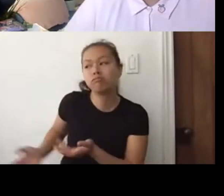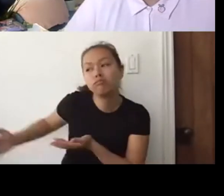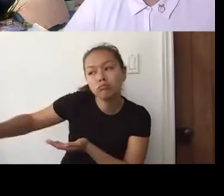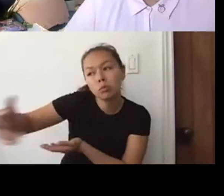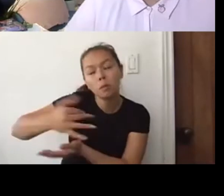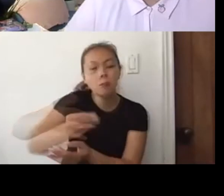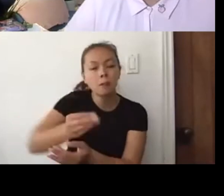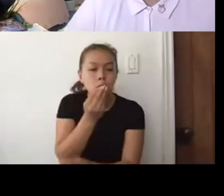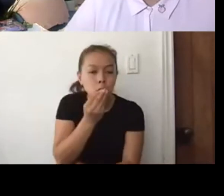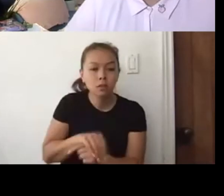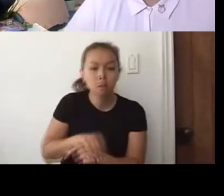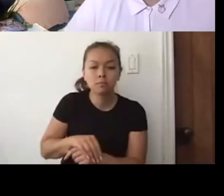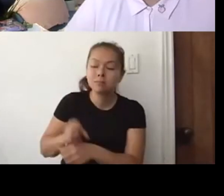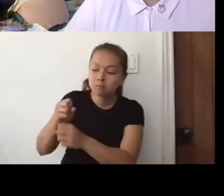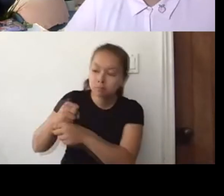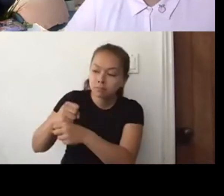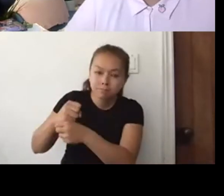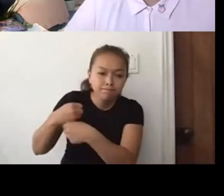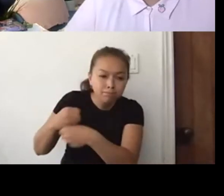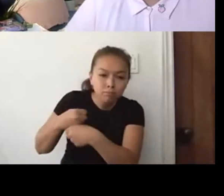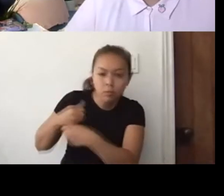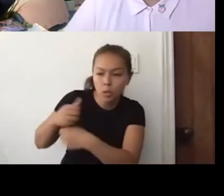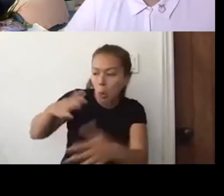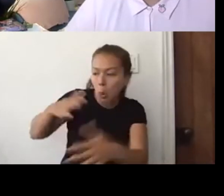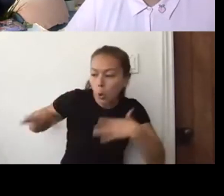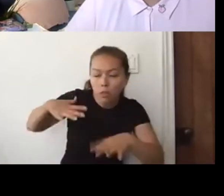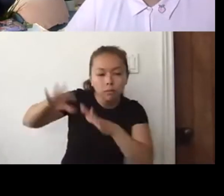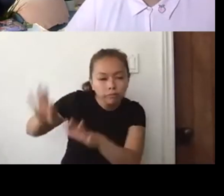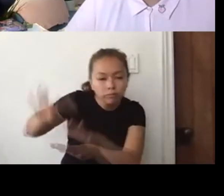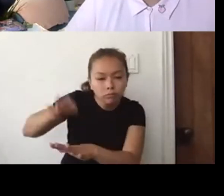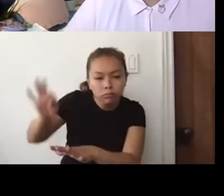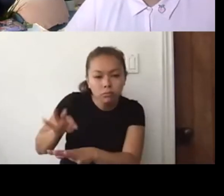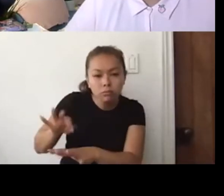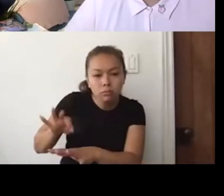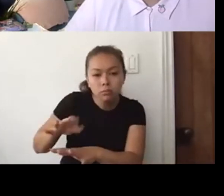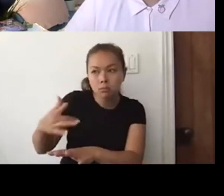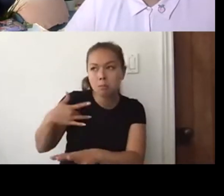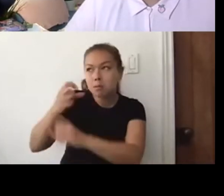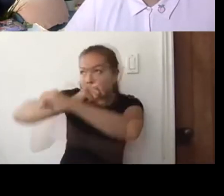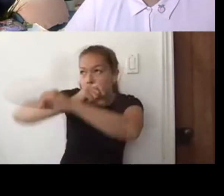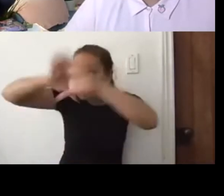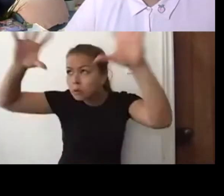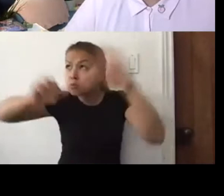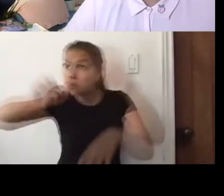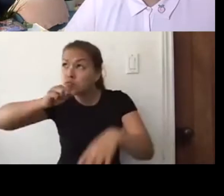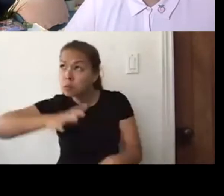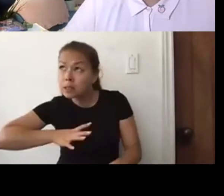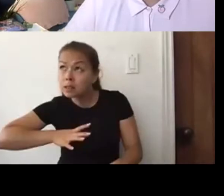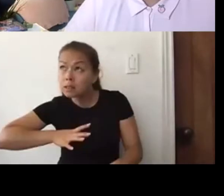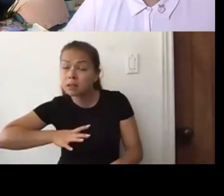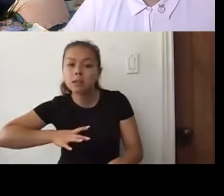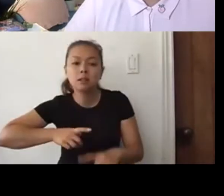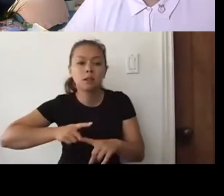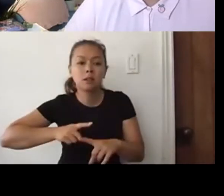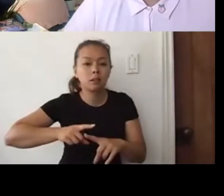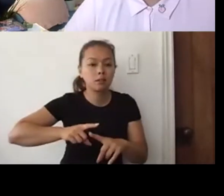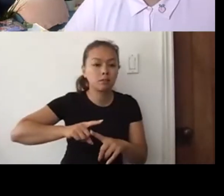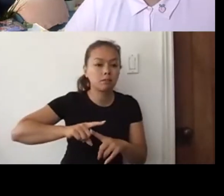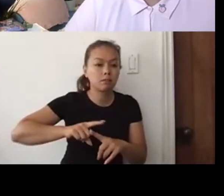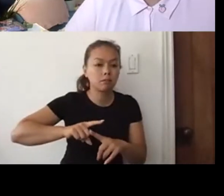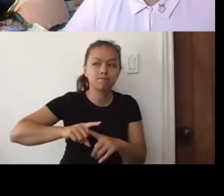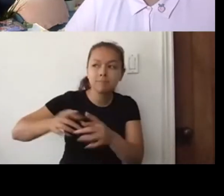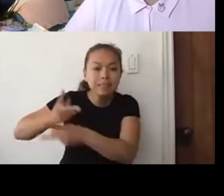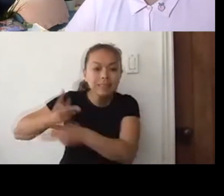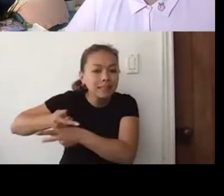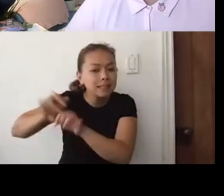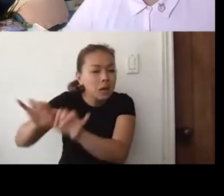that you would consider something that women would do. Stay at home with the kids, that whole kind of trope. That was